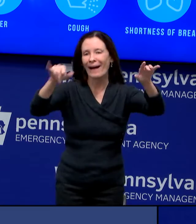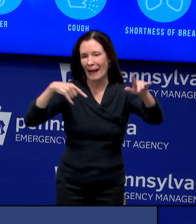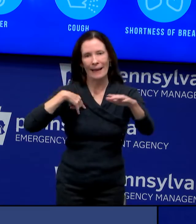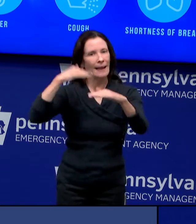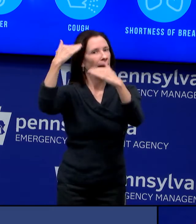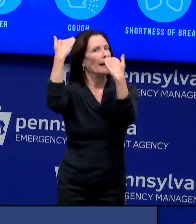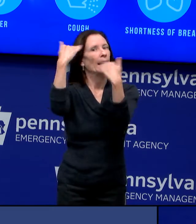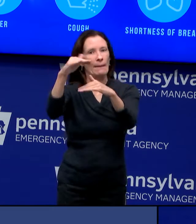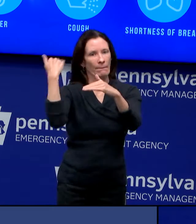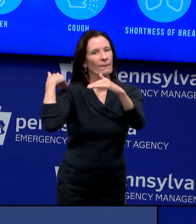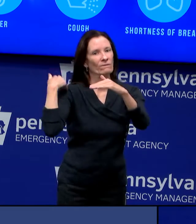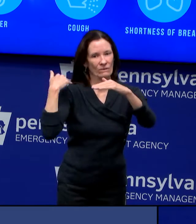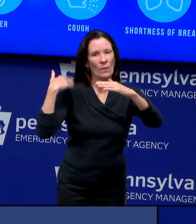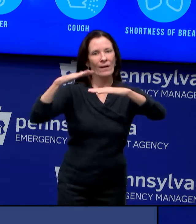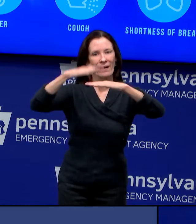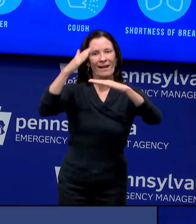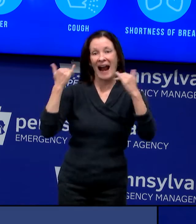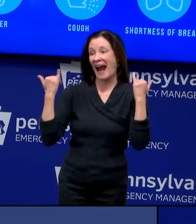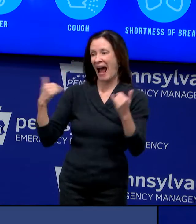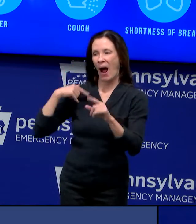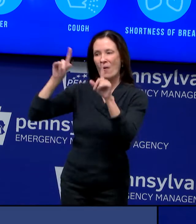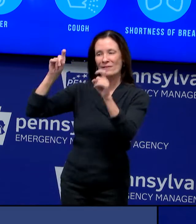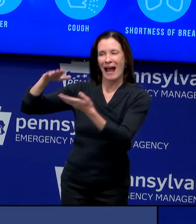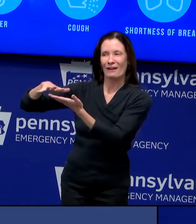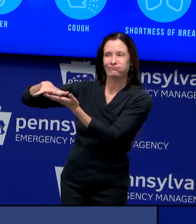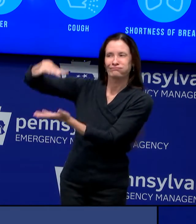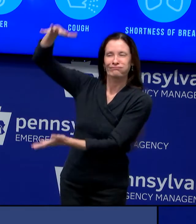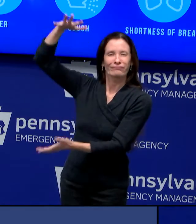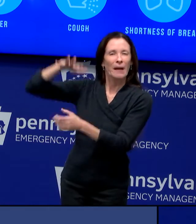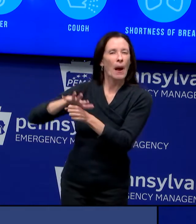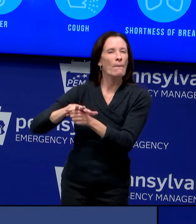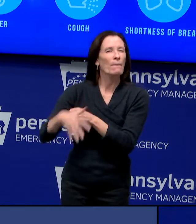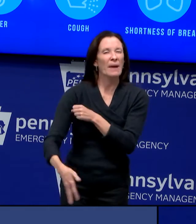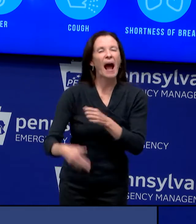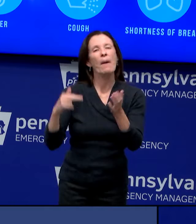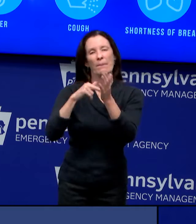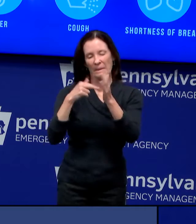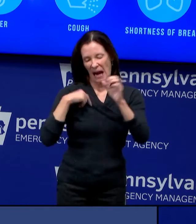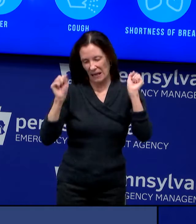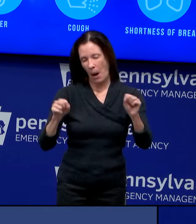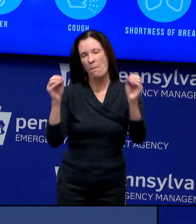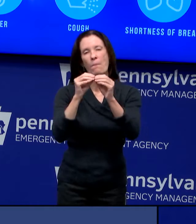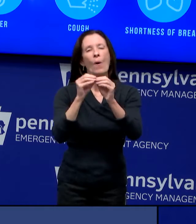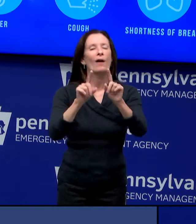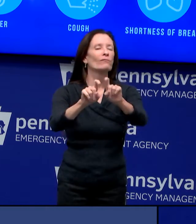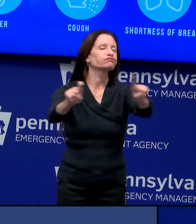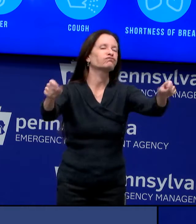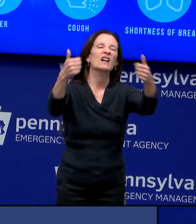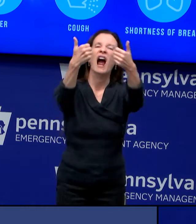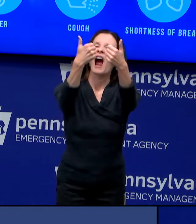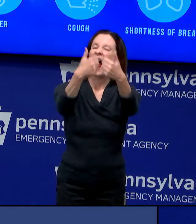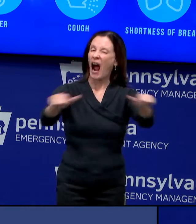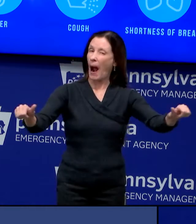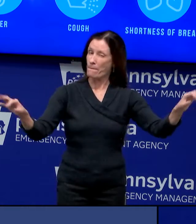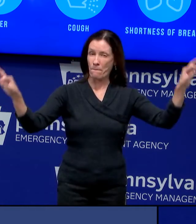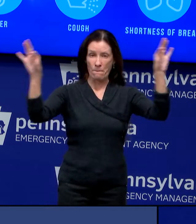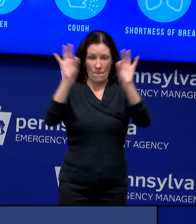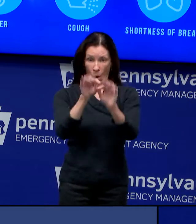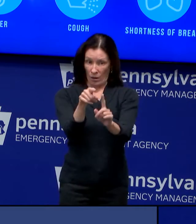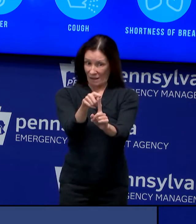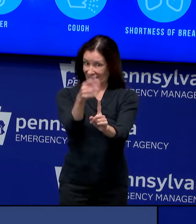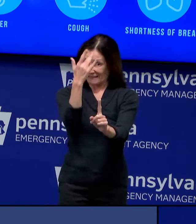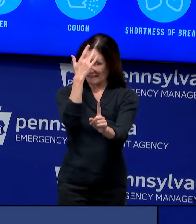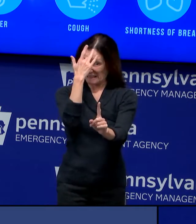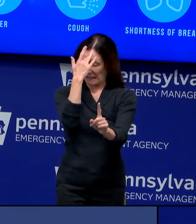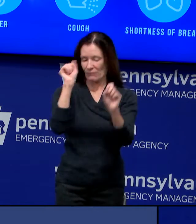had symptoms. But we're going to relax that, and we're really going to start to look at anyone who might have symptoms, and we won't be using those